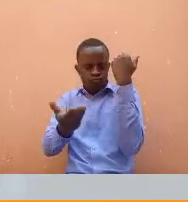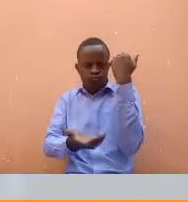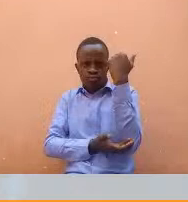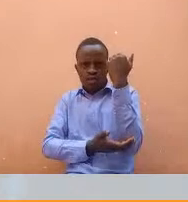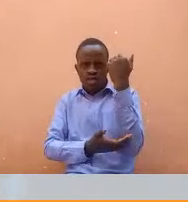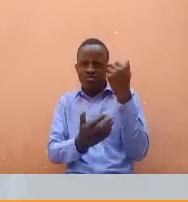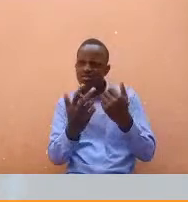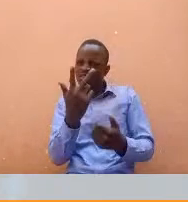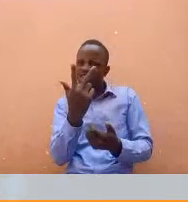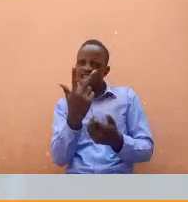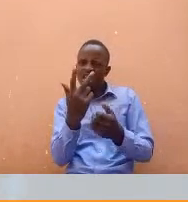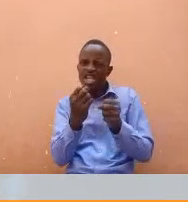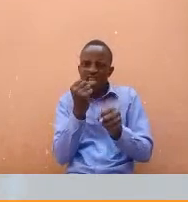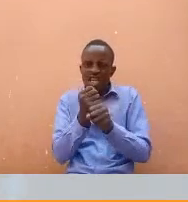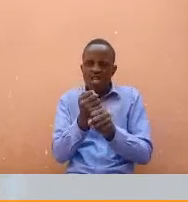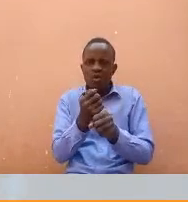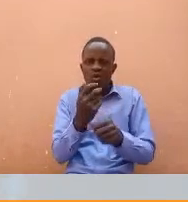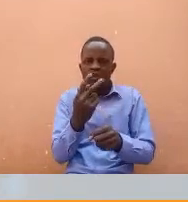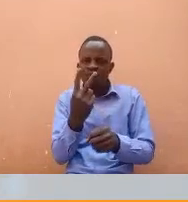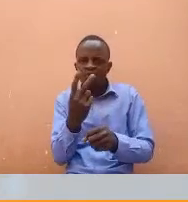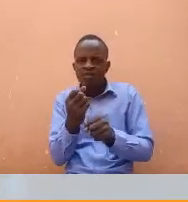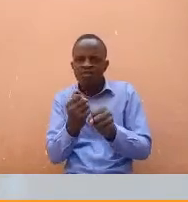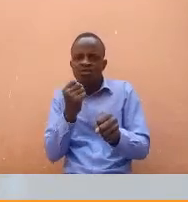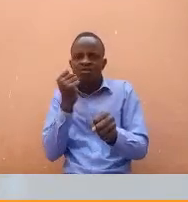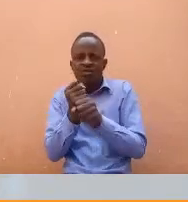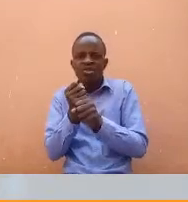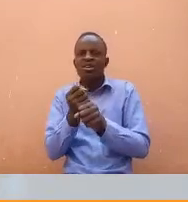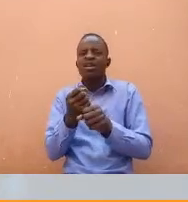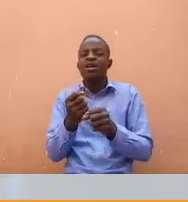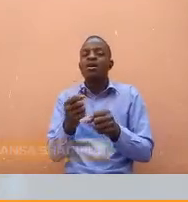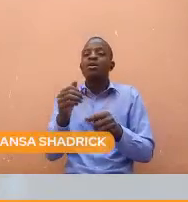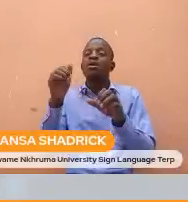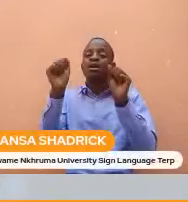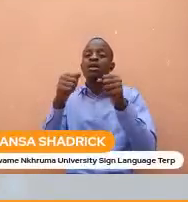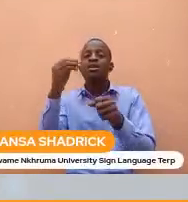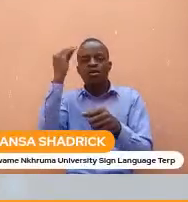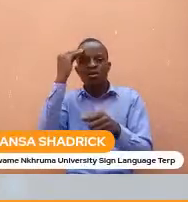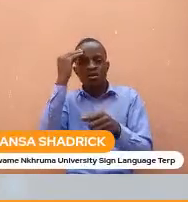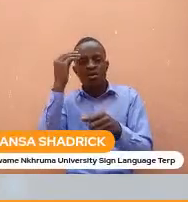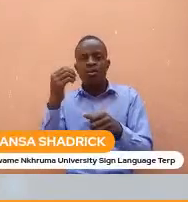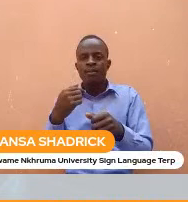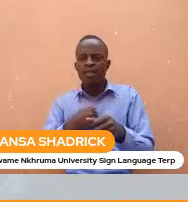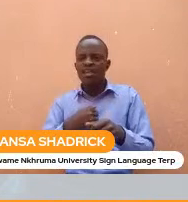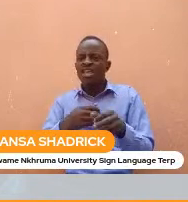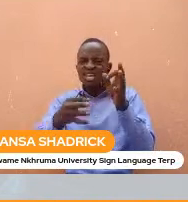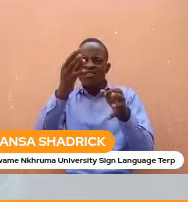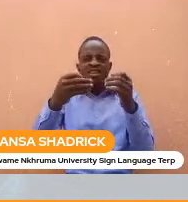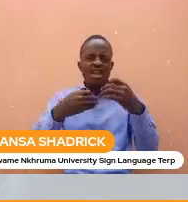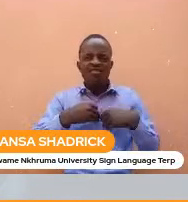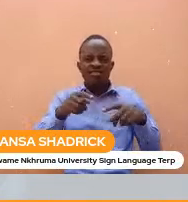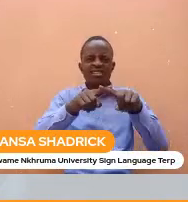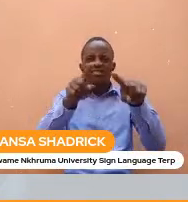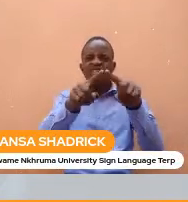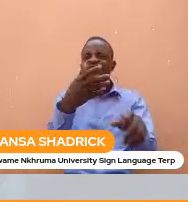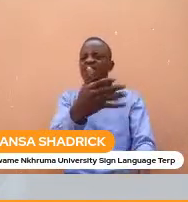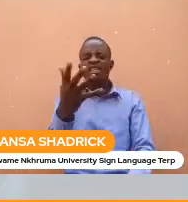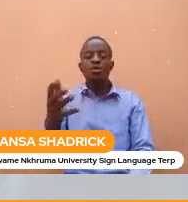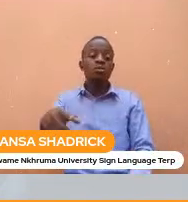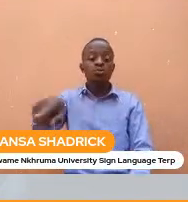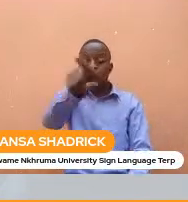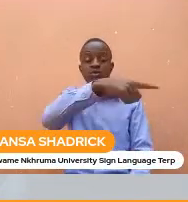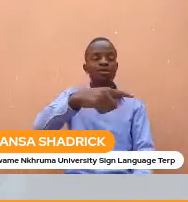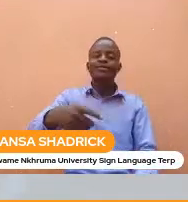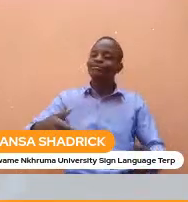time, I would give you a choice. Yeah. So any contraceptive is okay for young people. It